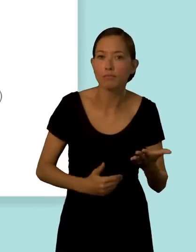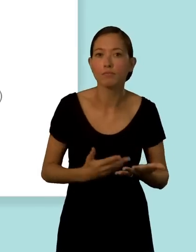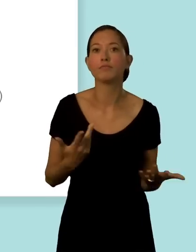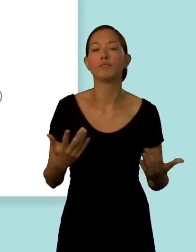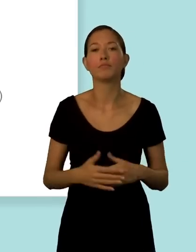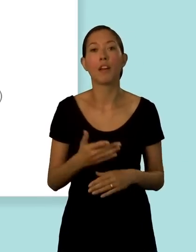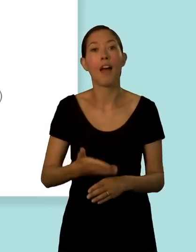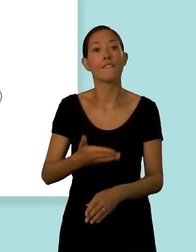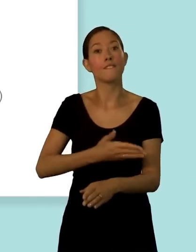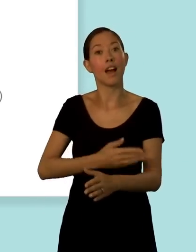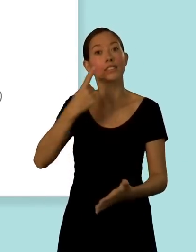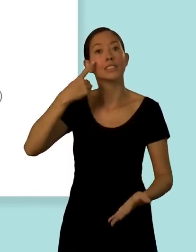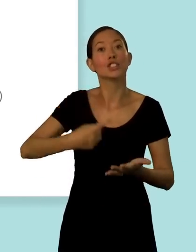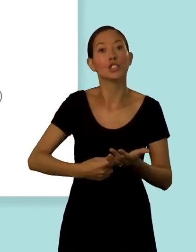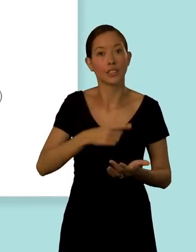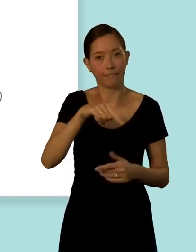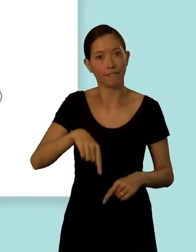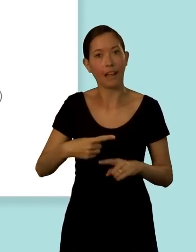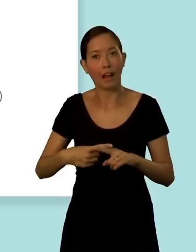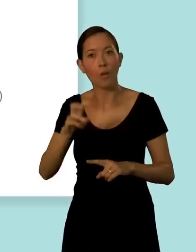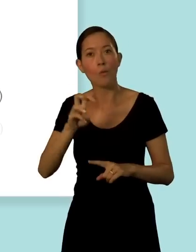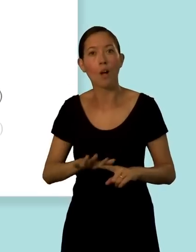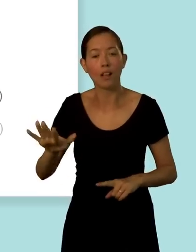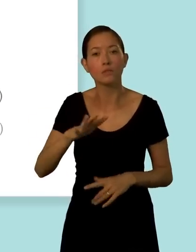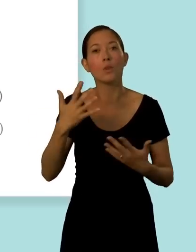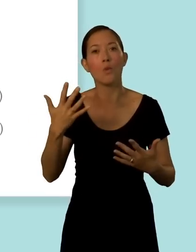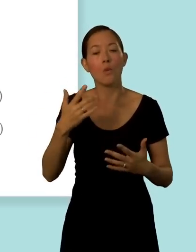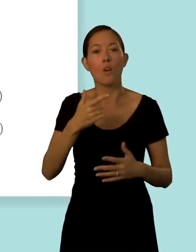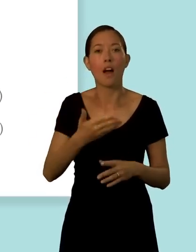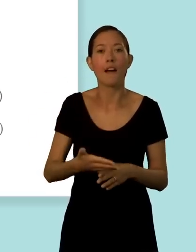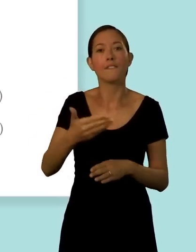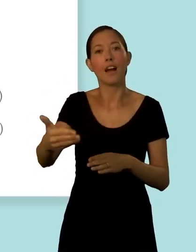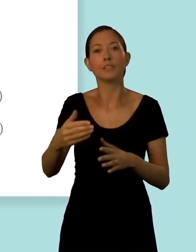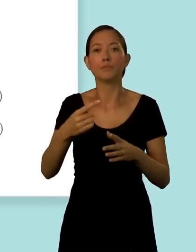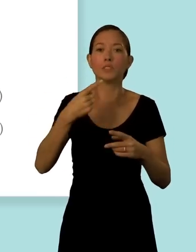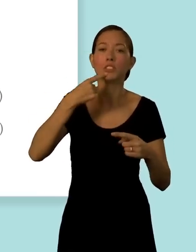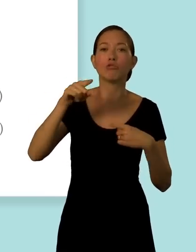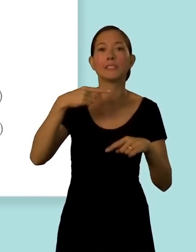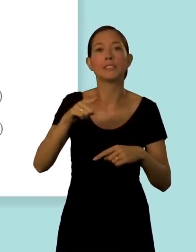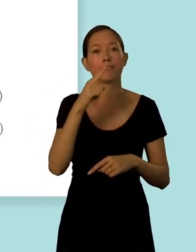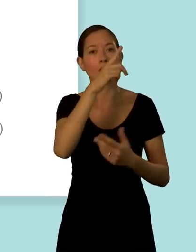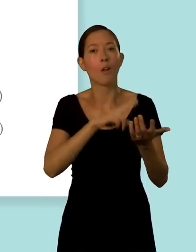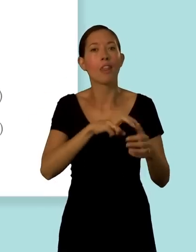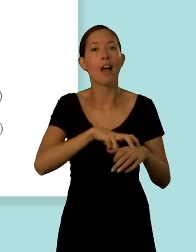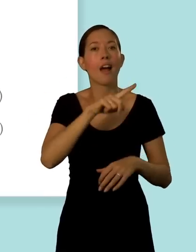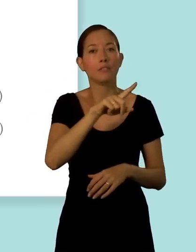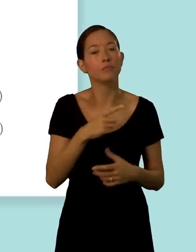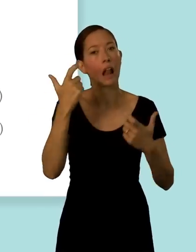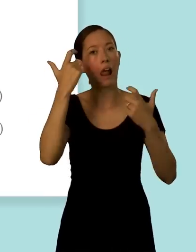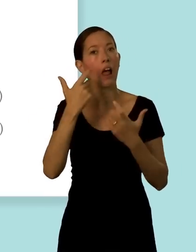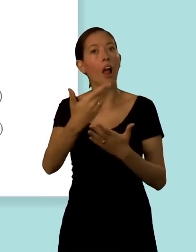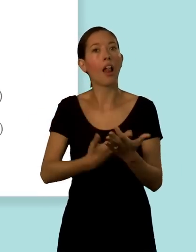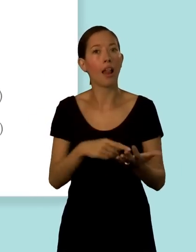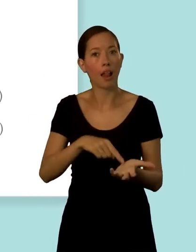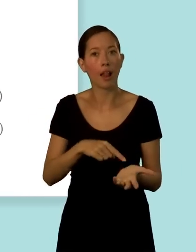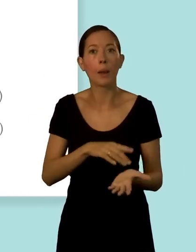an advanced decision, if you are in England and Wales, or an advanced directive in Northern Ireland. This is a legal document that